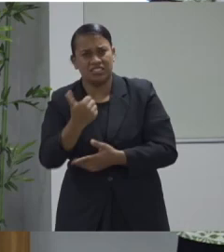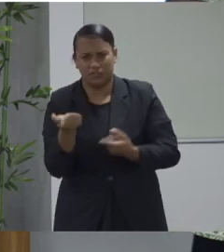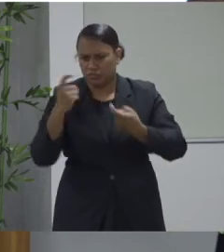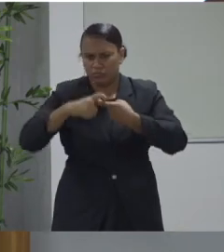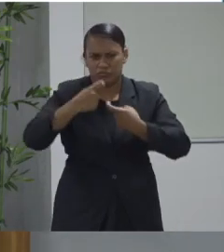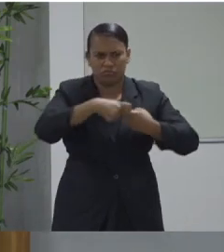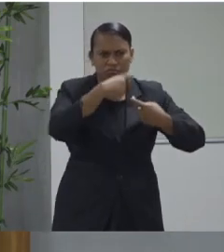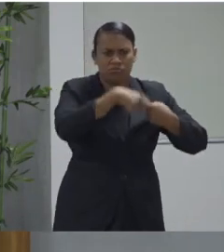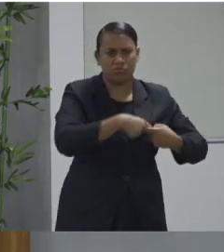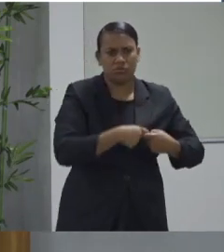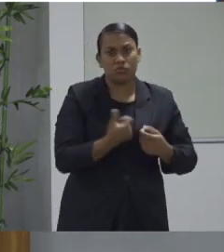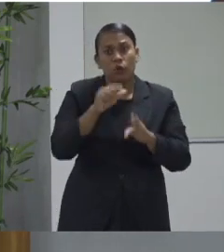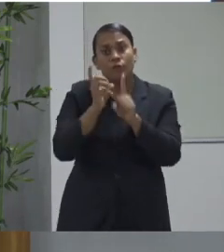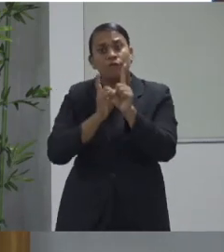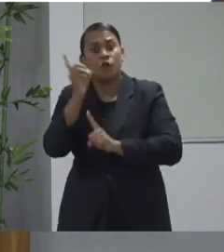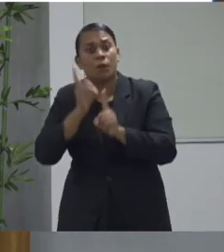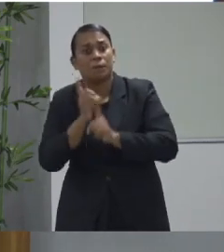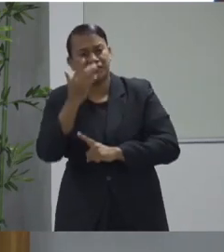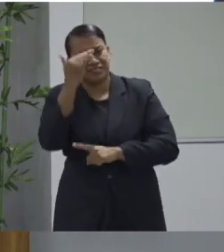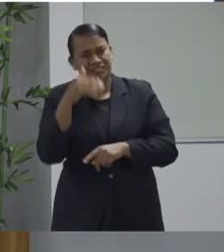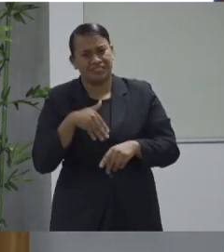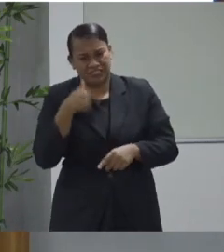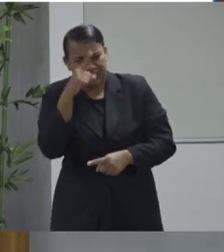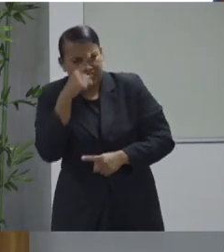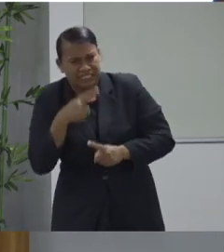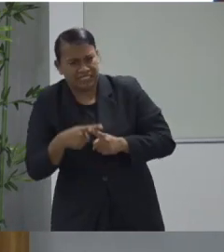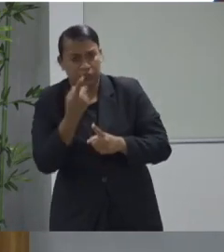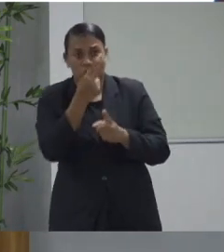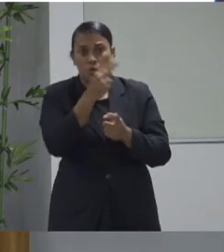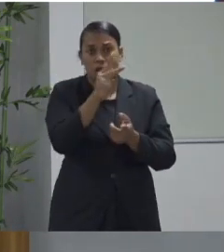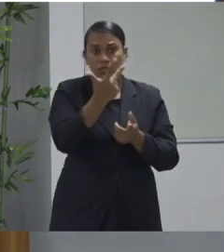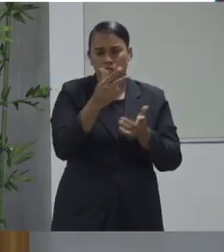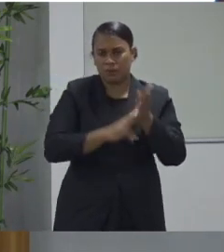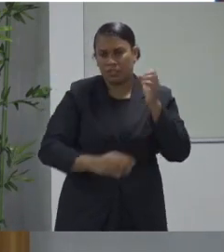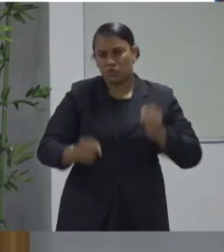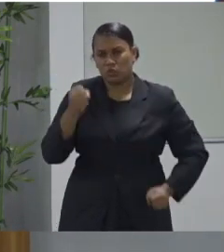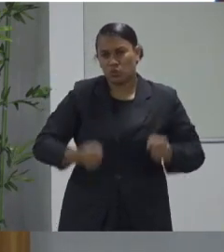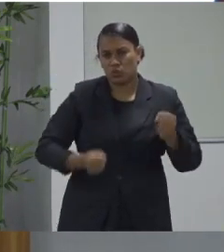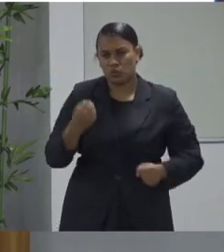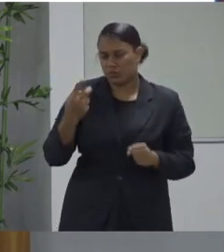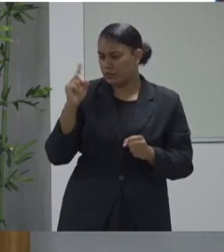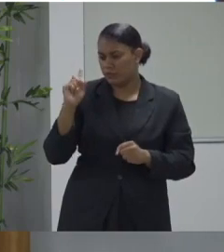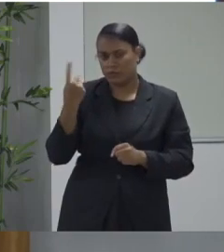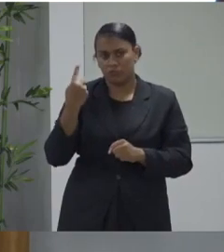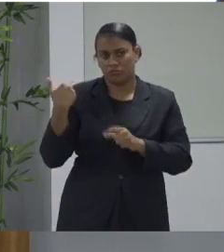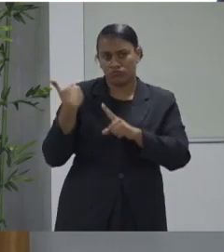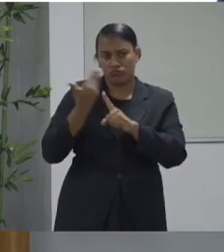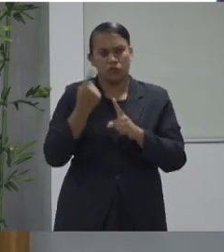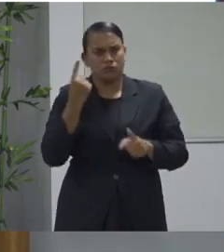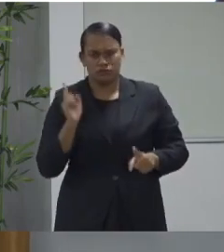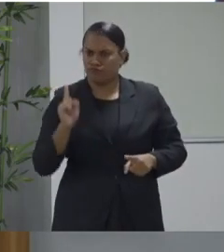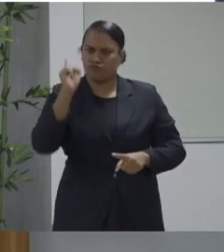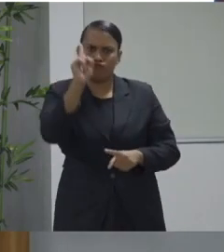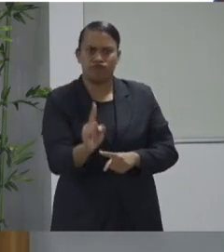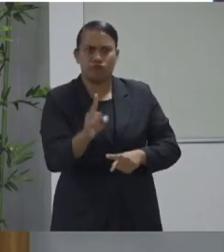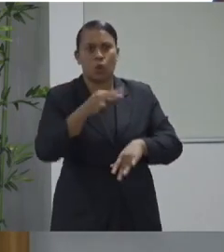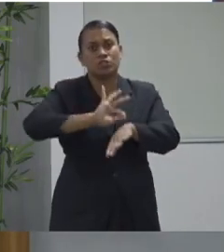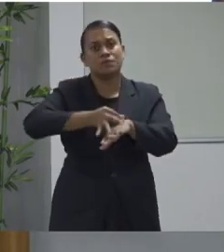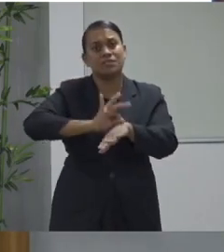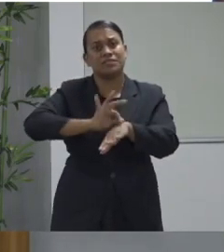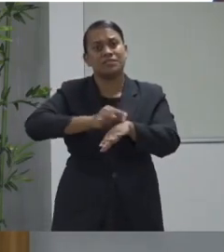the 28th of March and on the 31st presented, was seen by